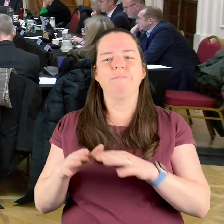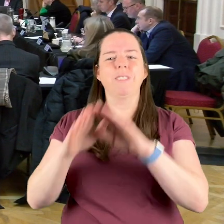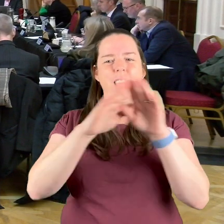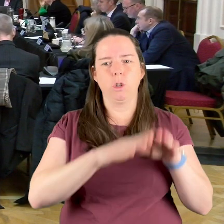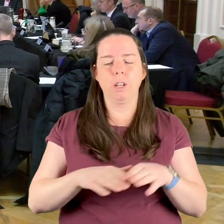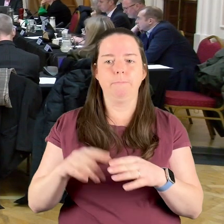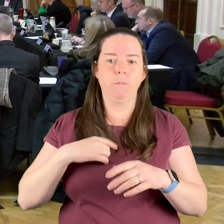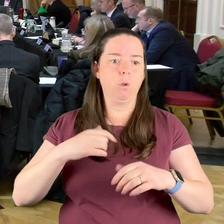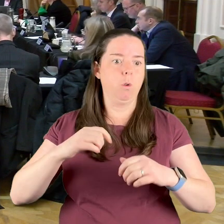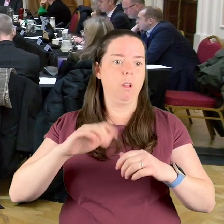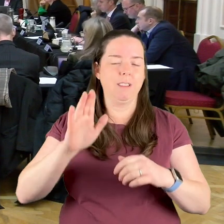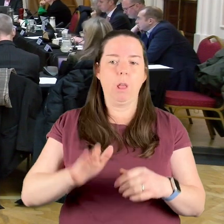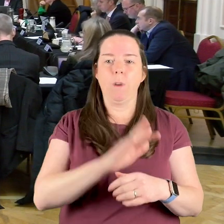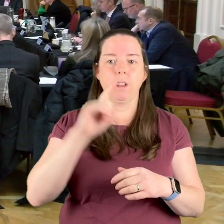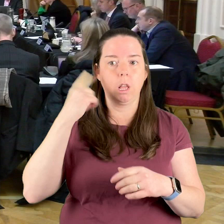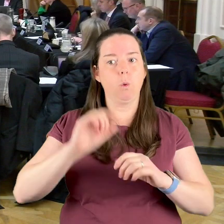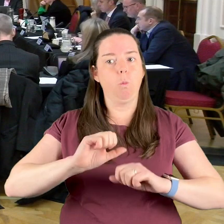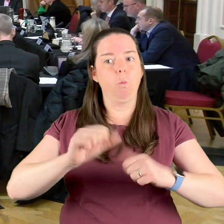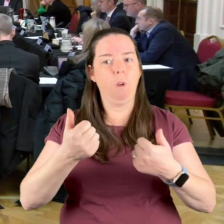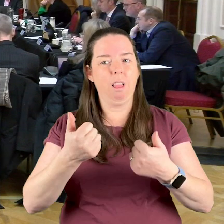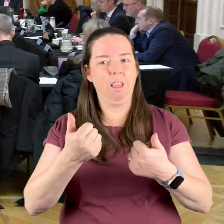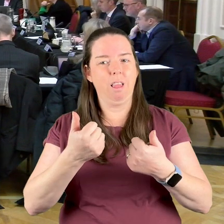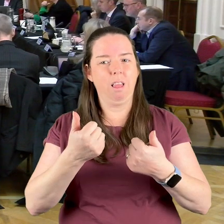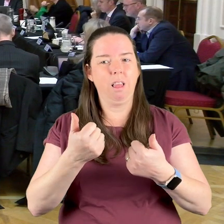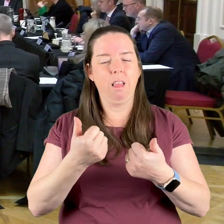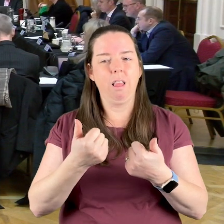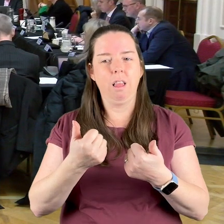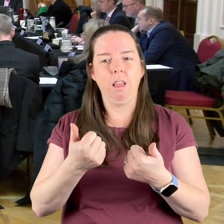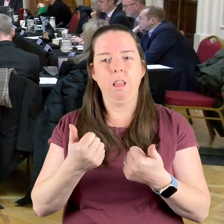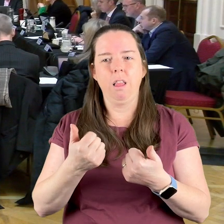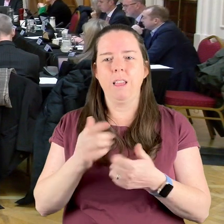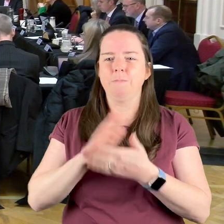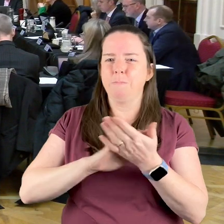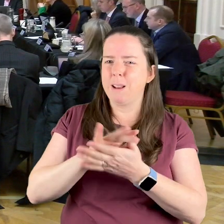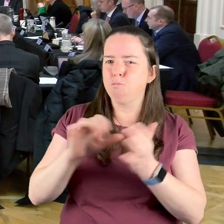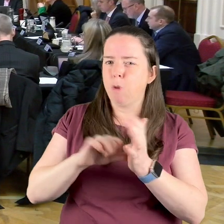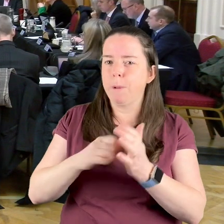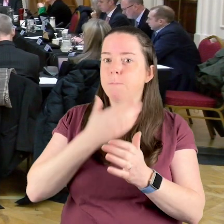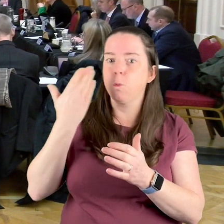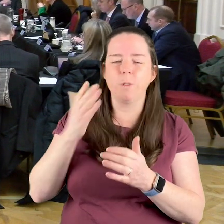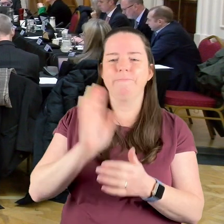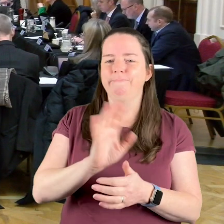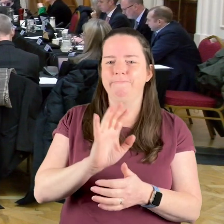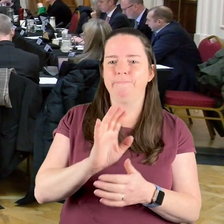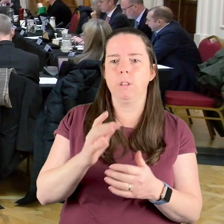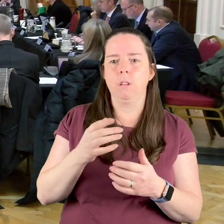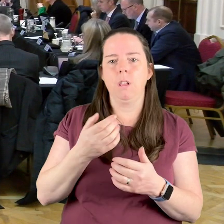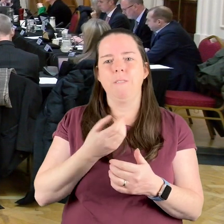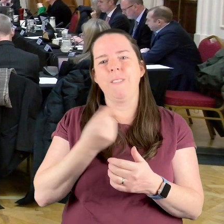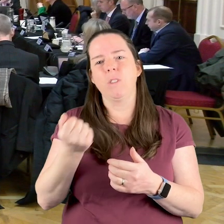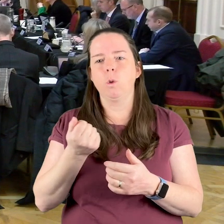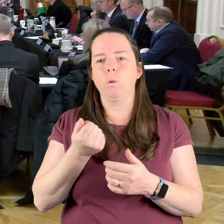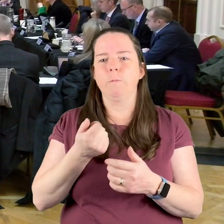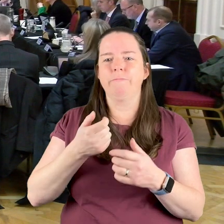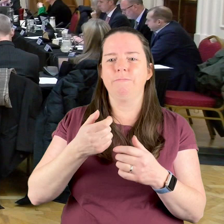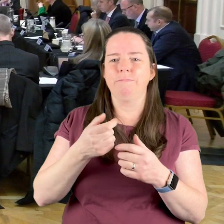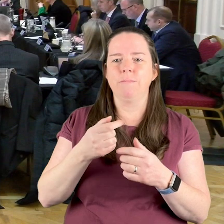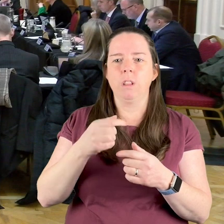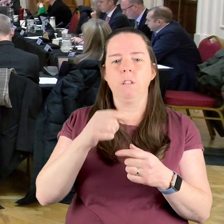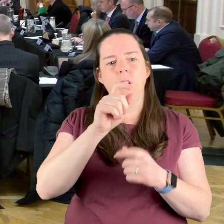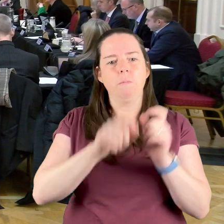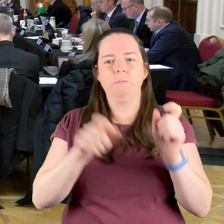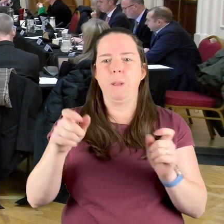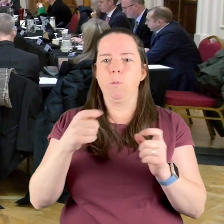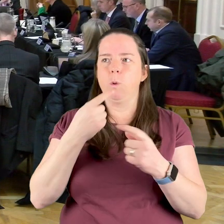a big problem nationally. We are doing well in Southwest London. That doesn't mean we don't have problems, because we've got a few whistleblowing across the piece going